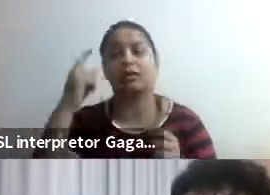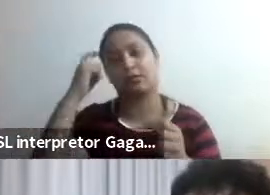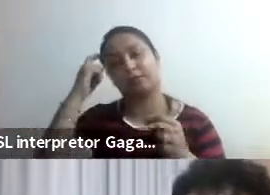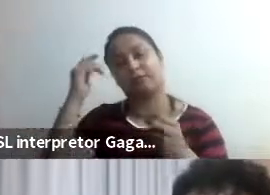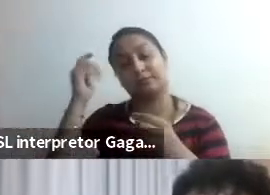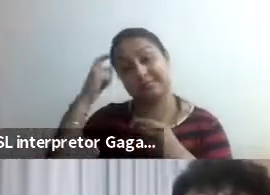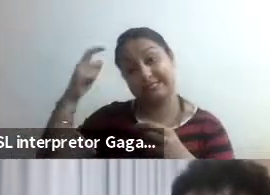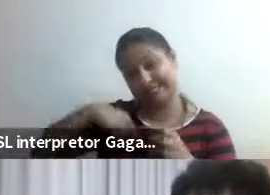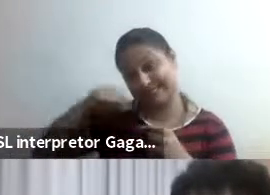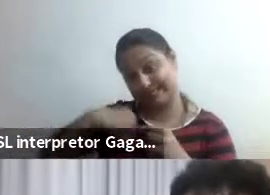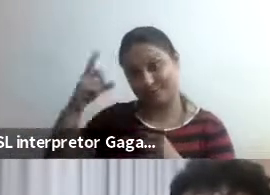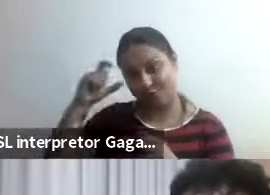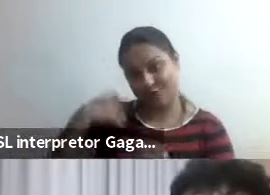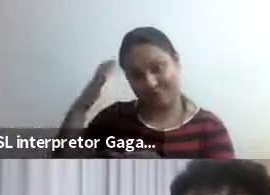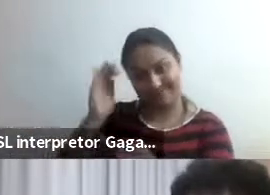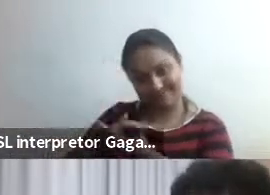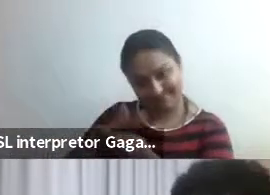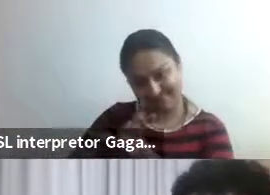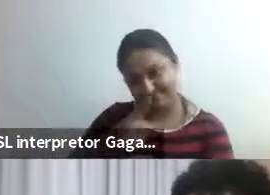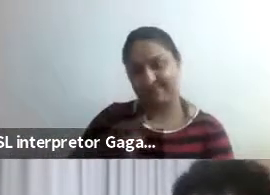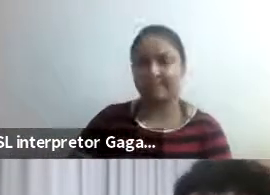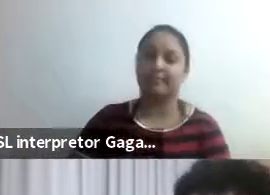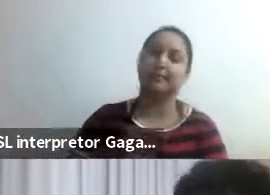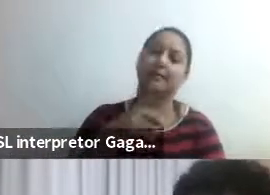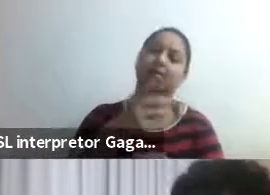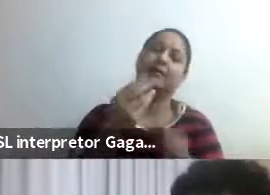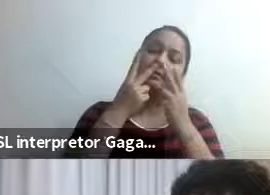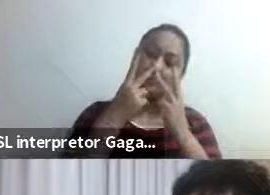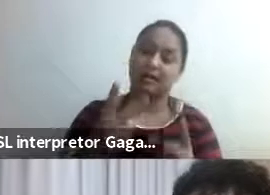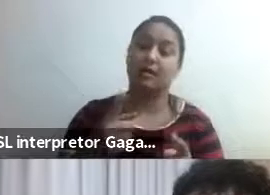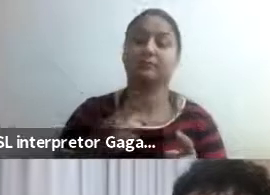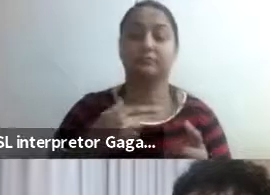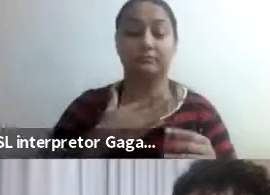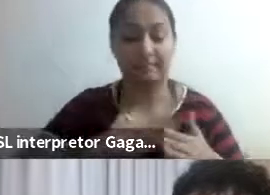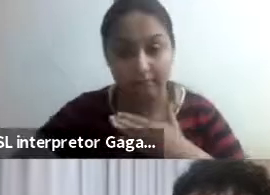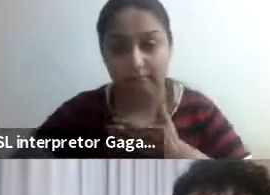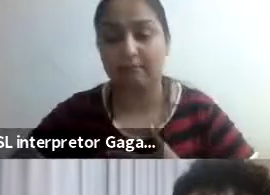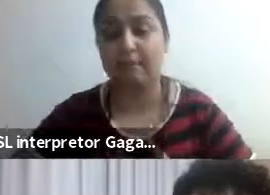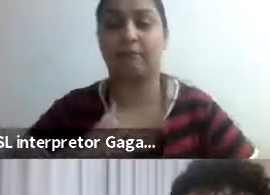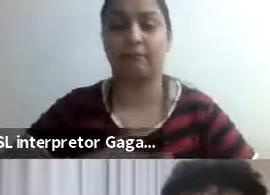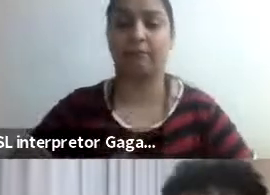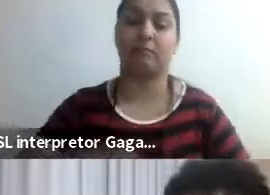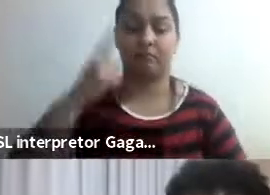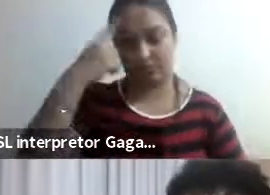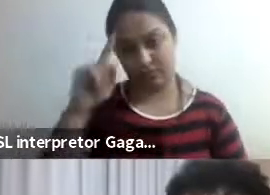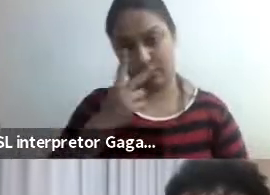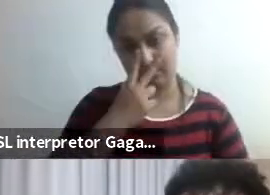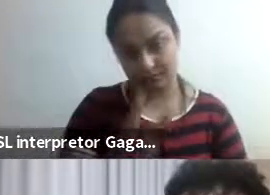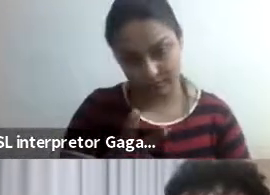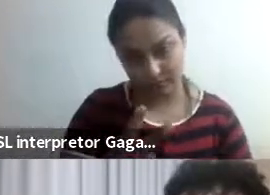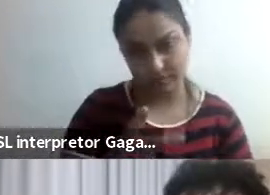hers. So it takes some degree of patience to kind of get used to